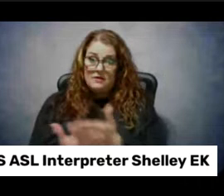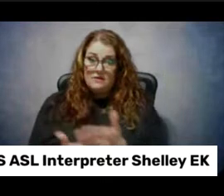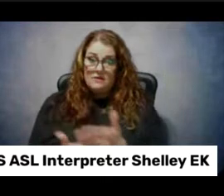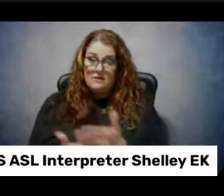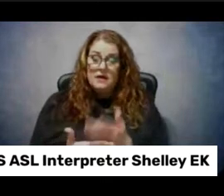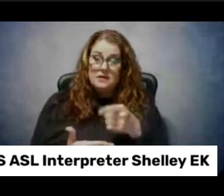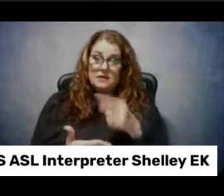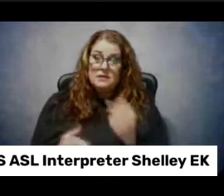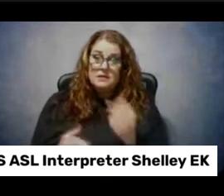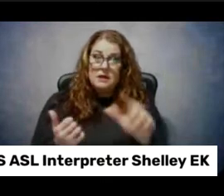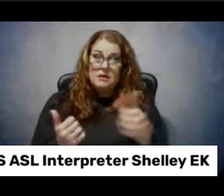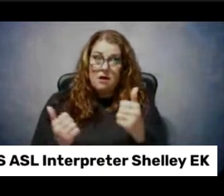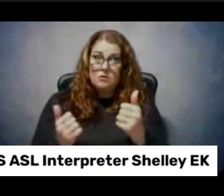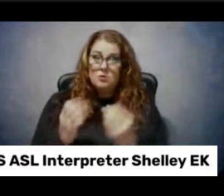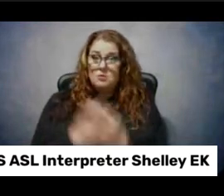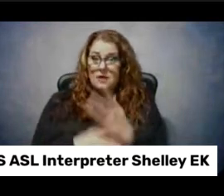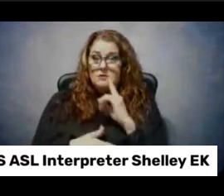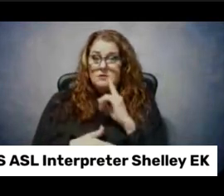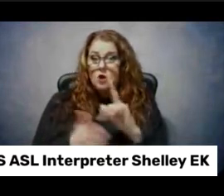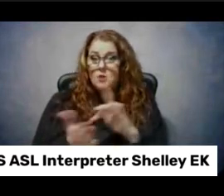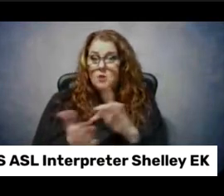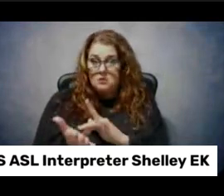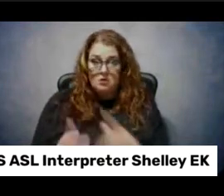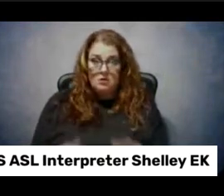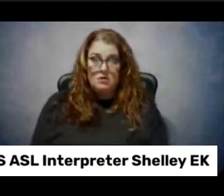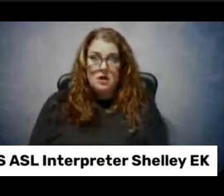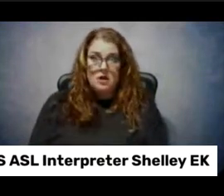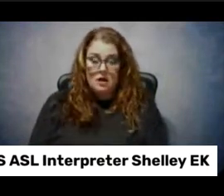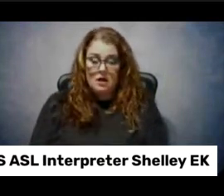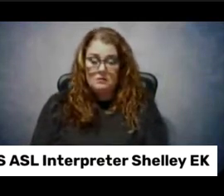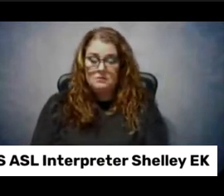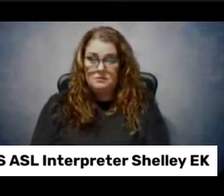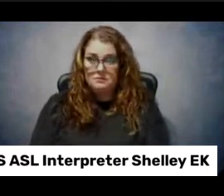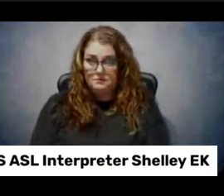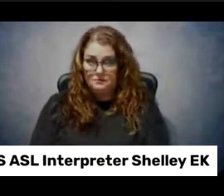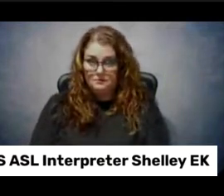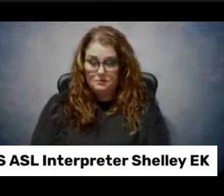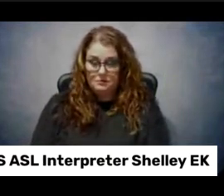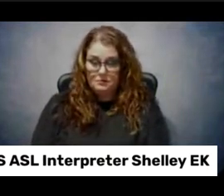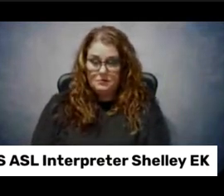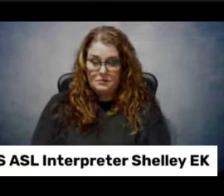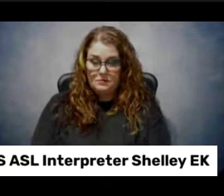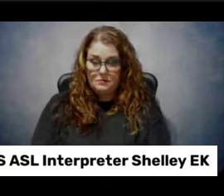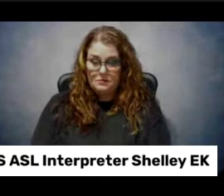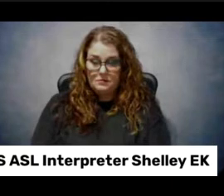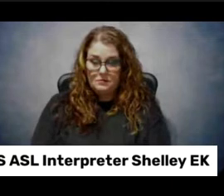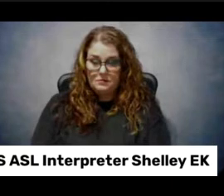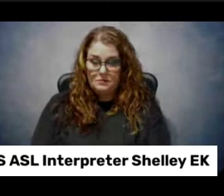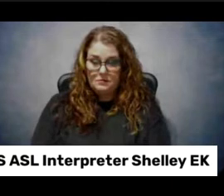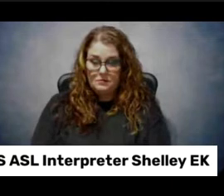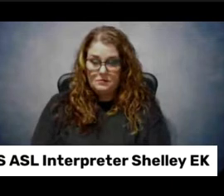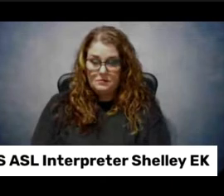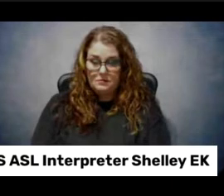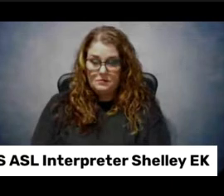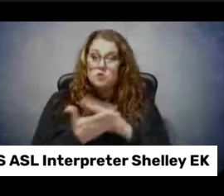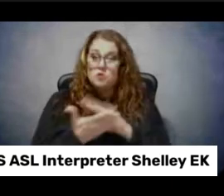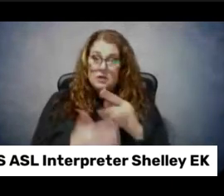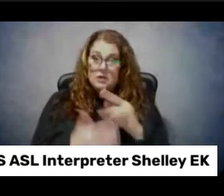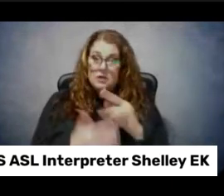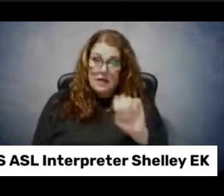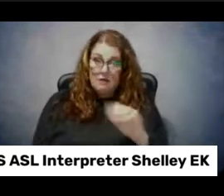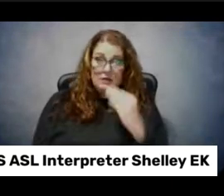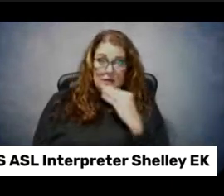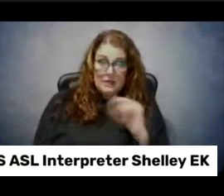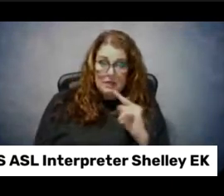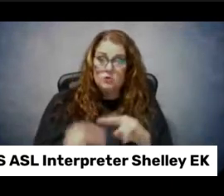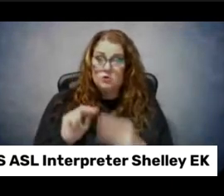other plants are considered medicinal. So this is, for one of the farmers said, this is medicine. If you cook nettle and you eat it, it